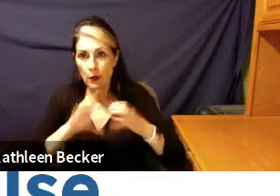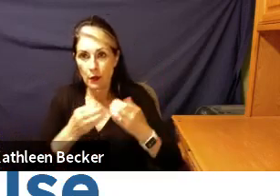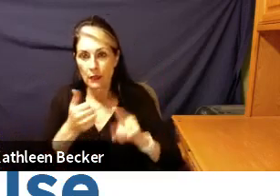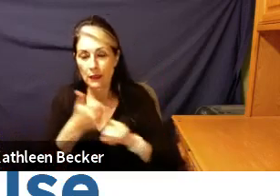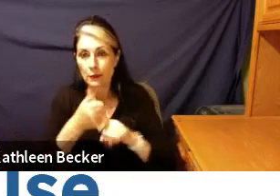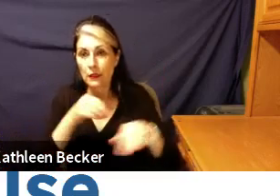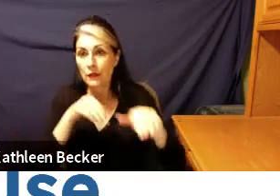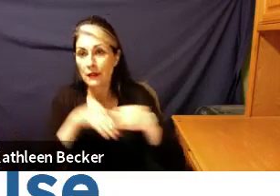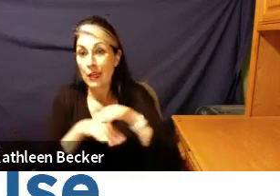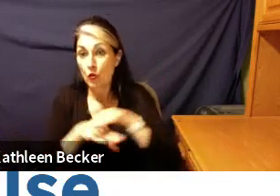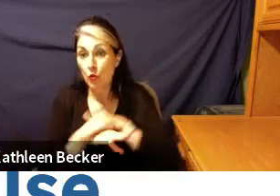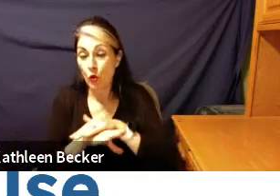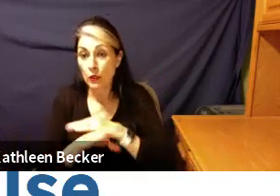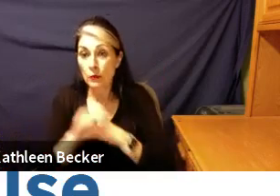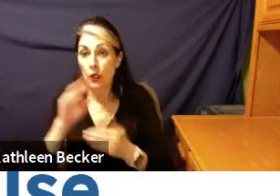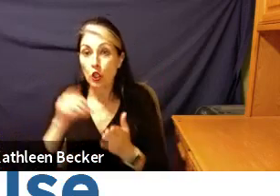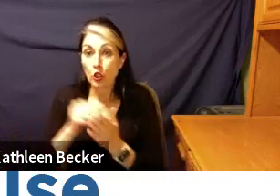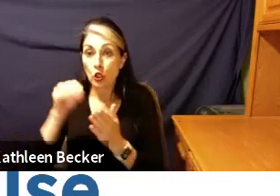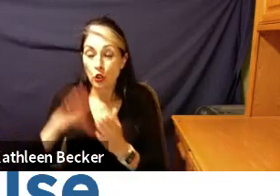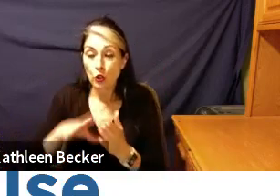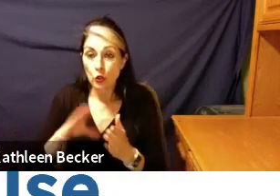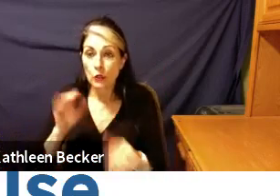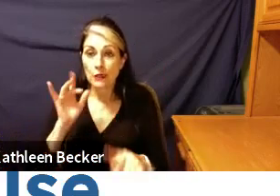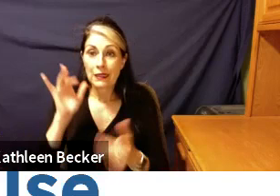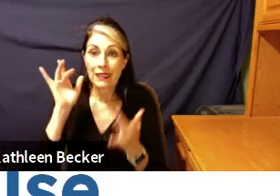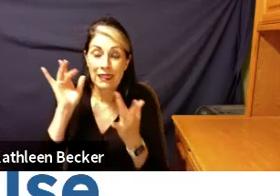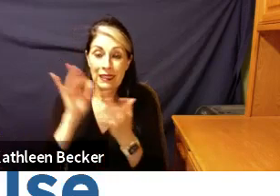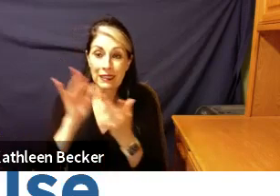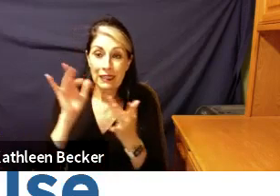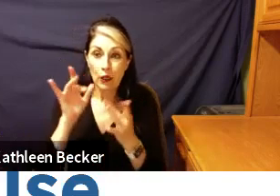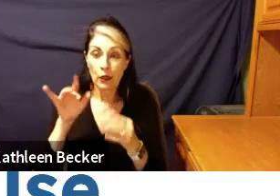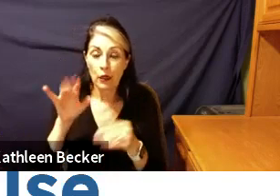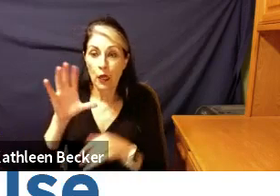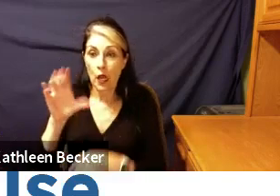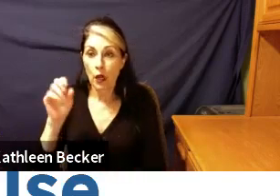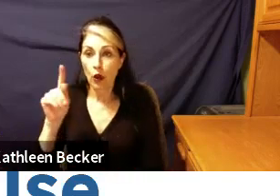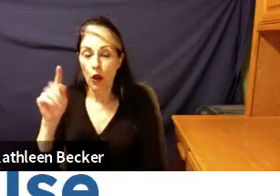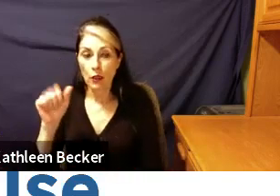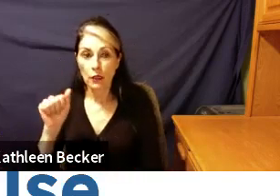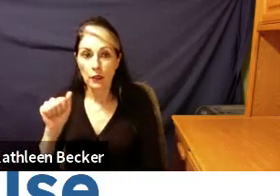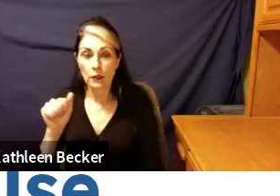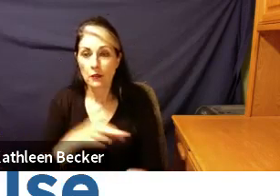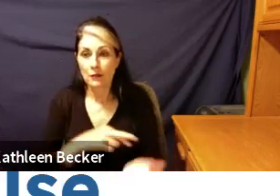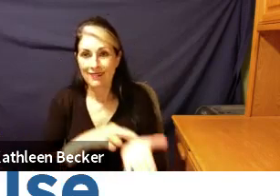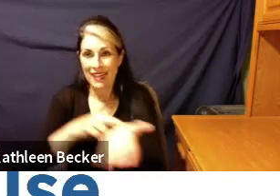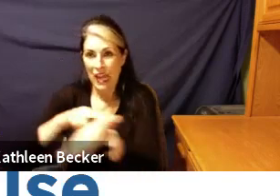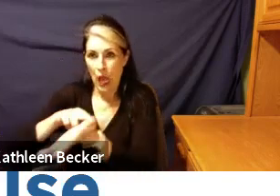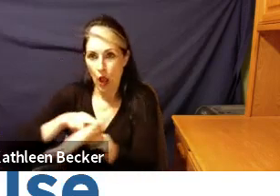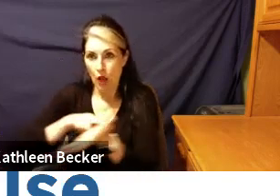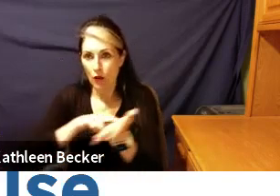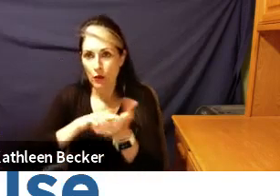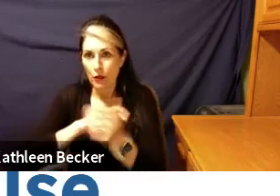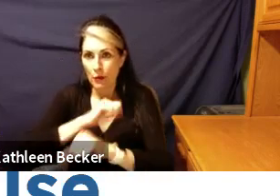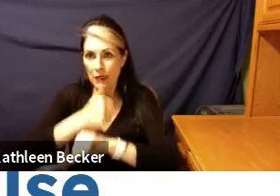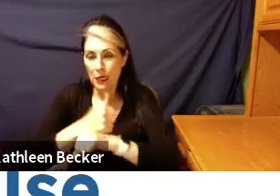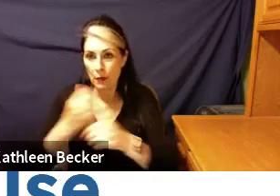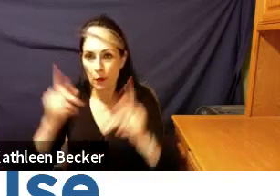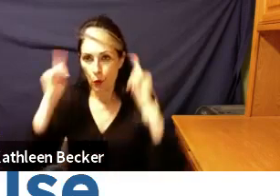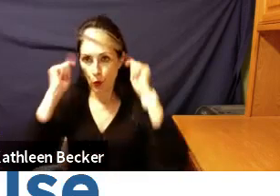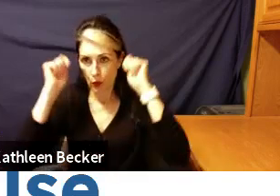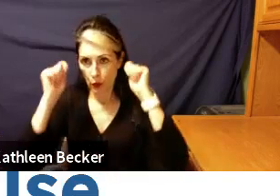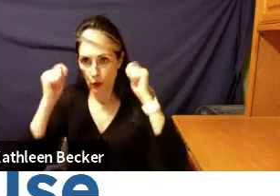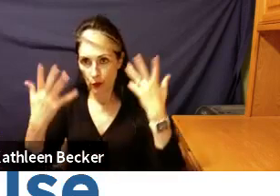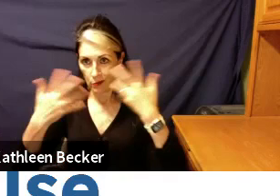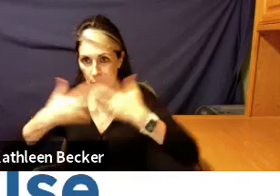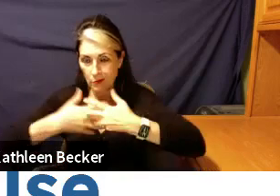in. When students click on a content area, an algorithm will place them with a tutor who is